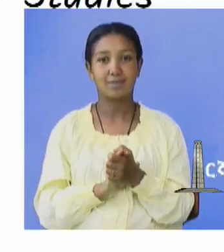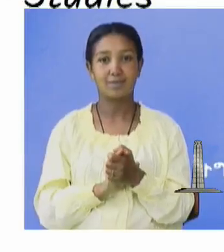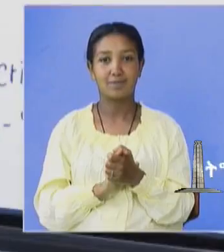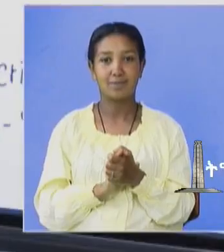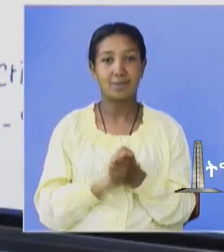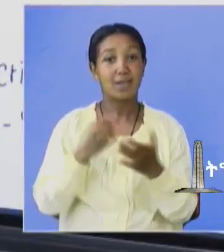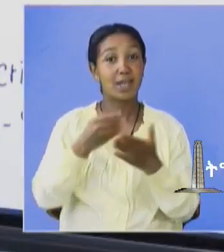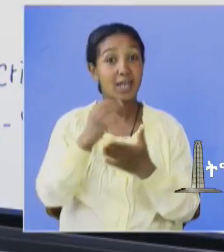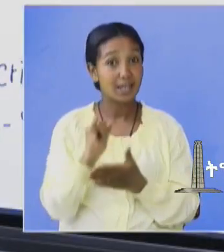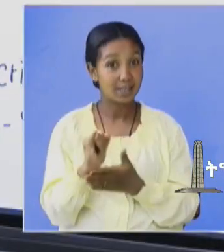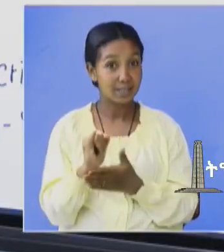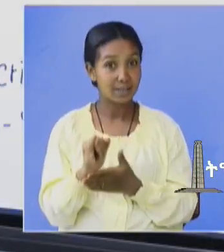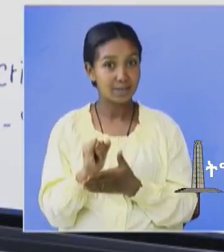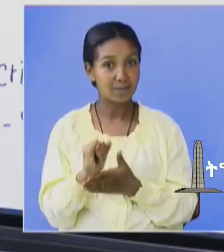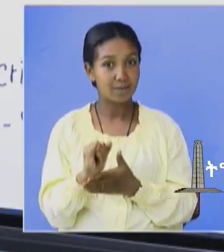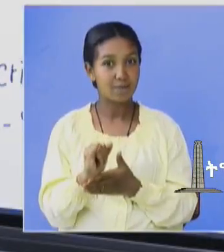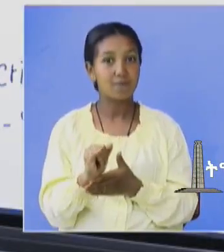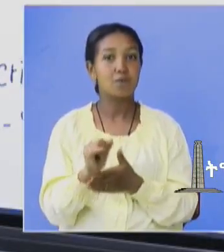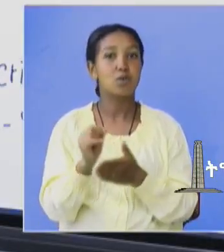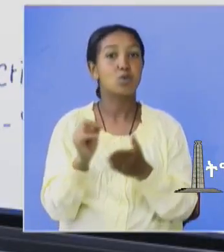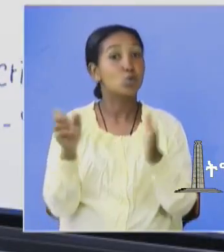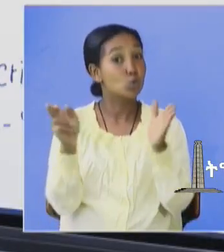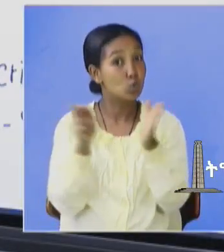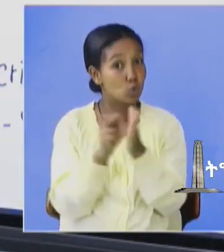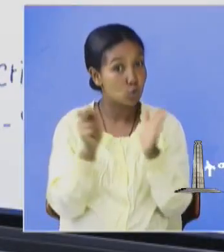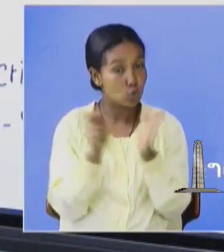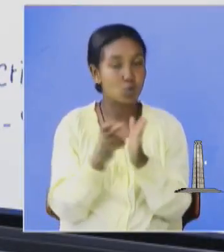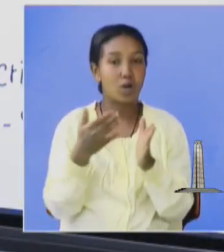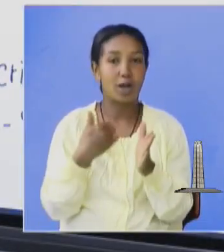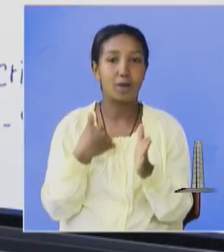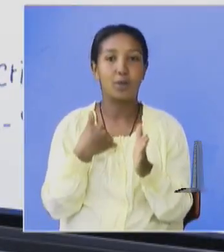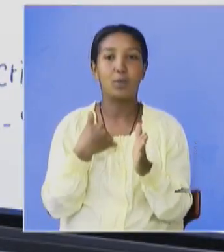Here is 3 rules that ending with